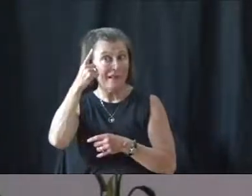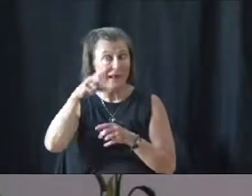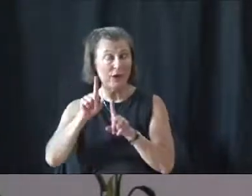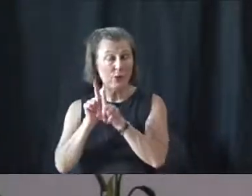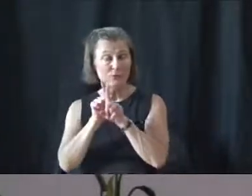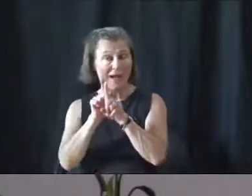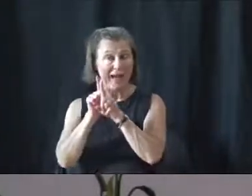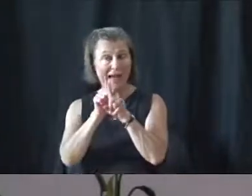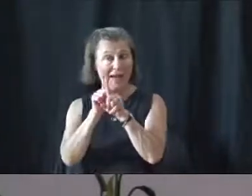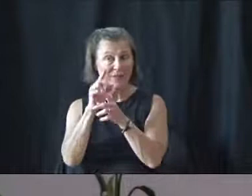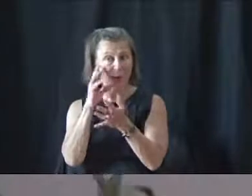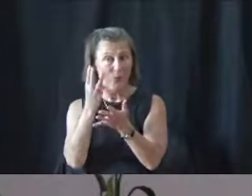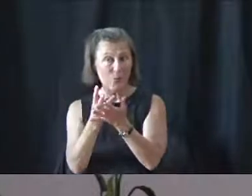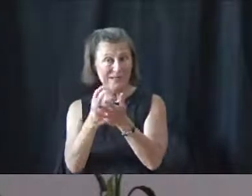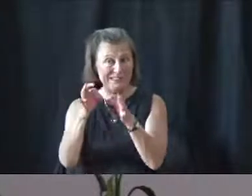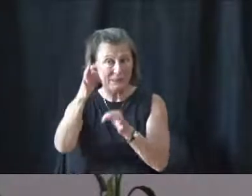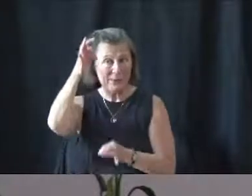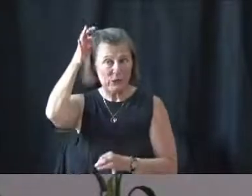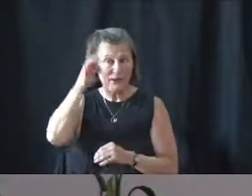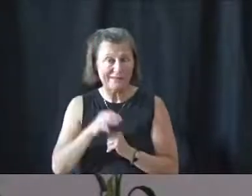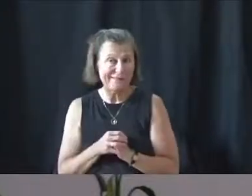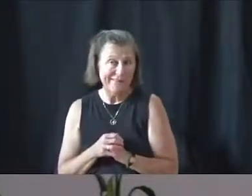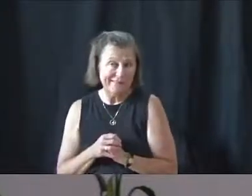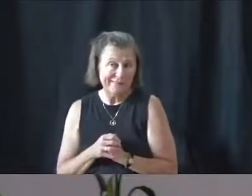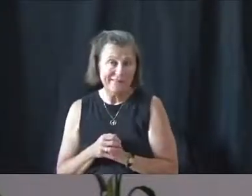ride-along witness spirit?